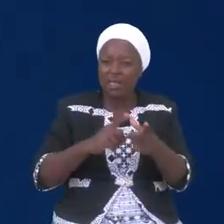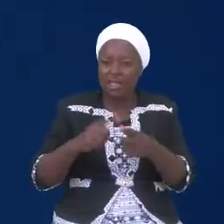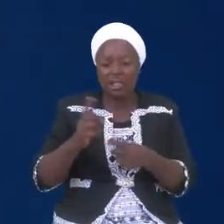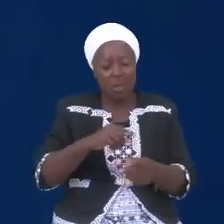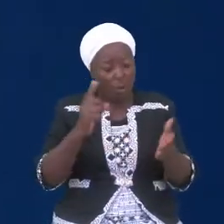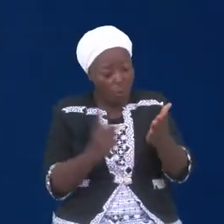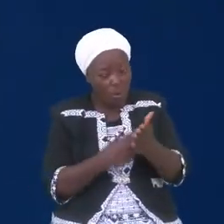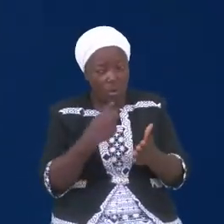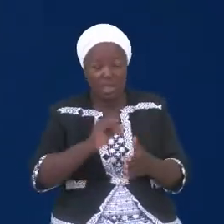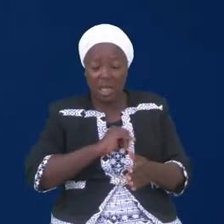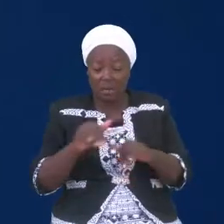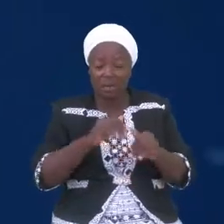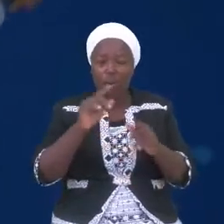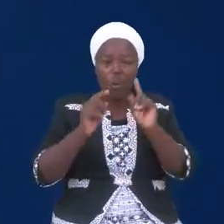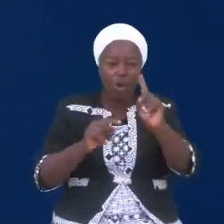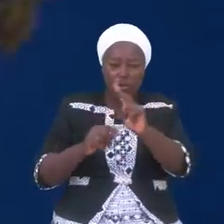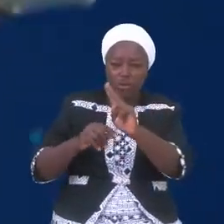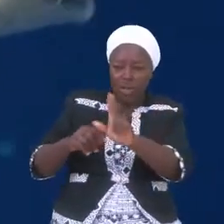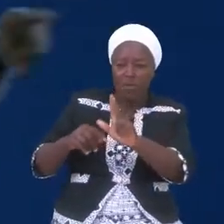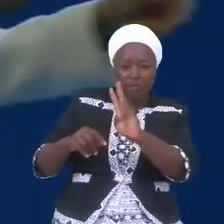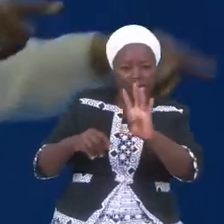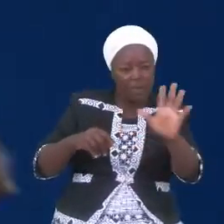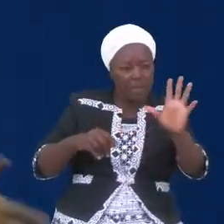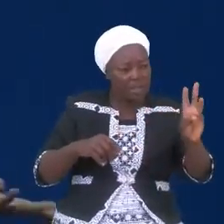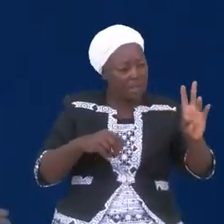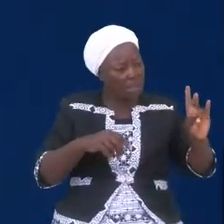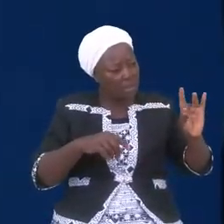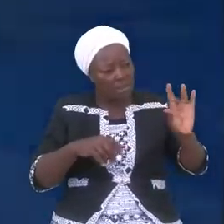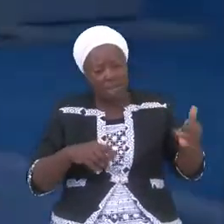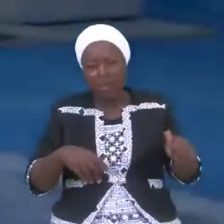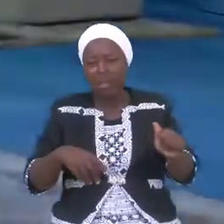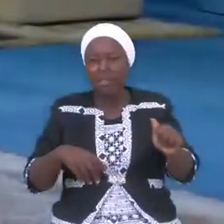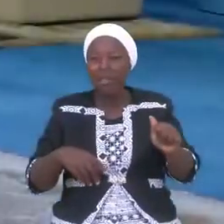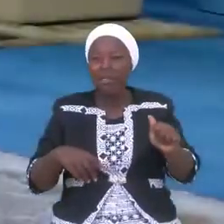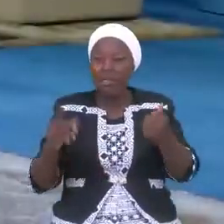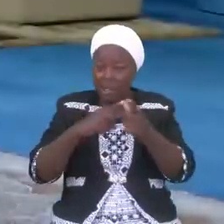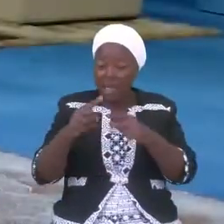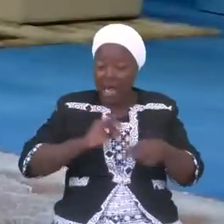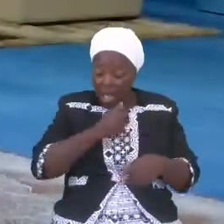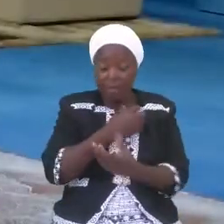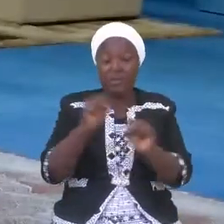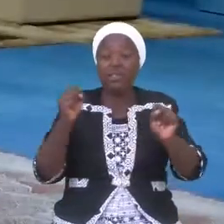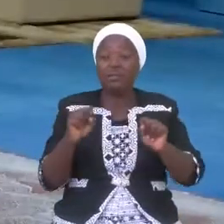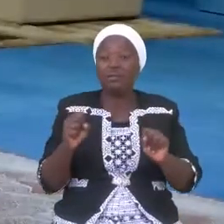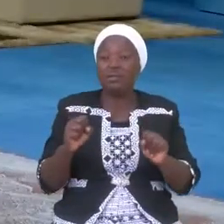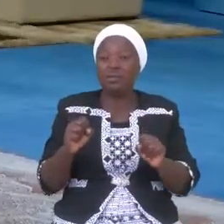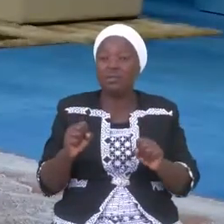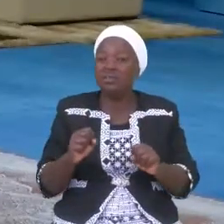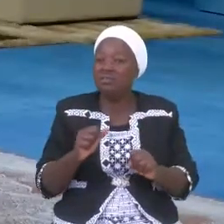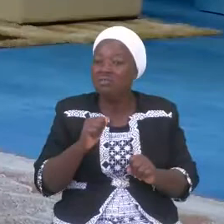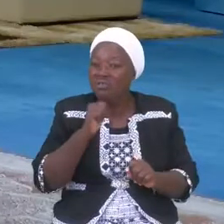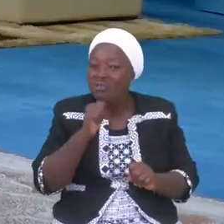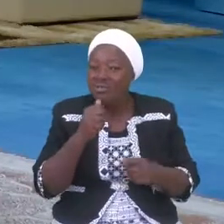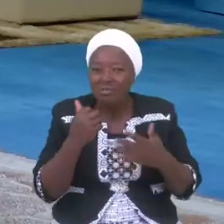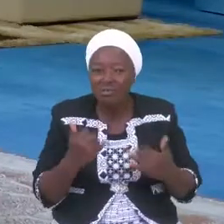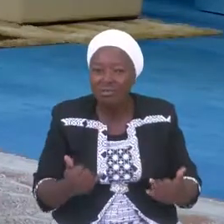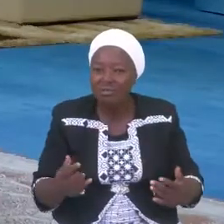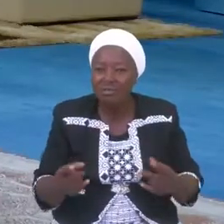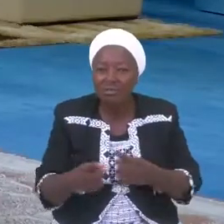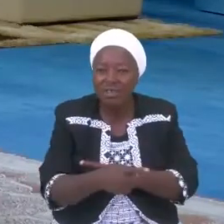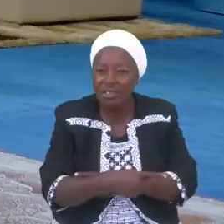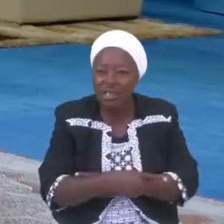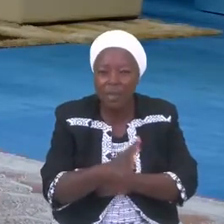do 1, 2, 3, 4, 5, 6, 7, 8, 9, and 10, I am saved. Not today. By